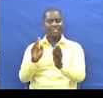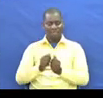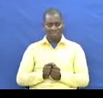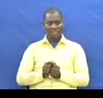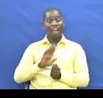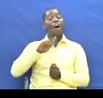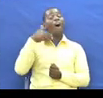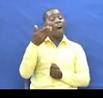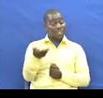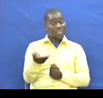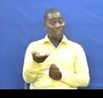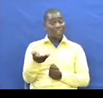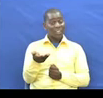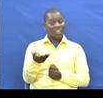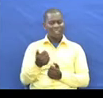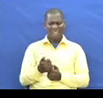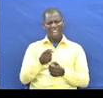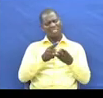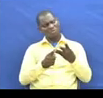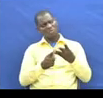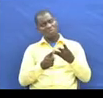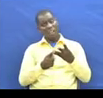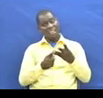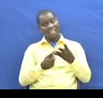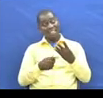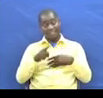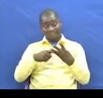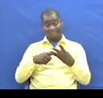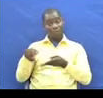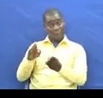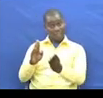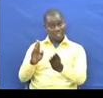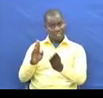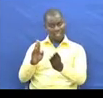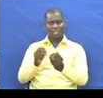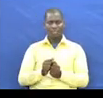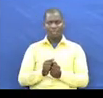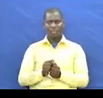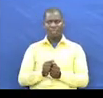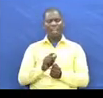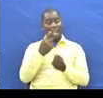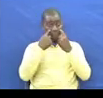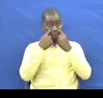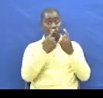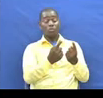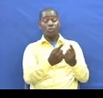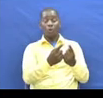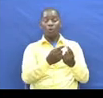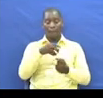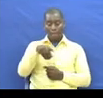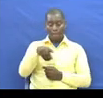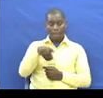of representing relation. Also for the function, we have 4 different ways of representing. We